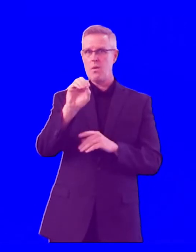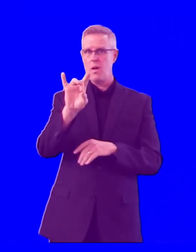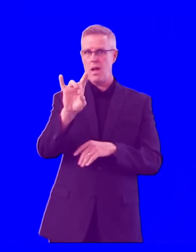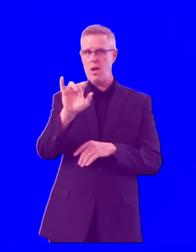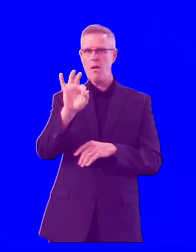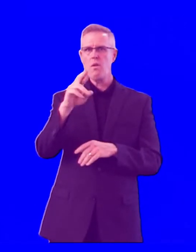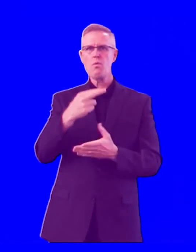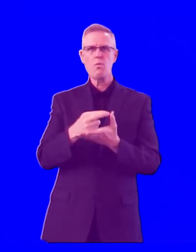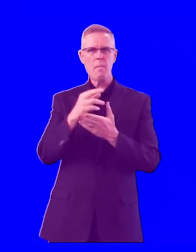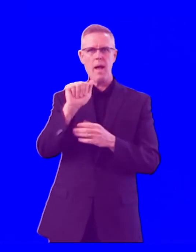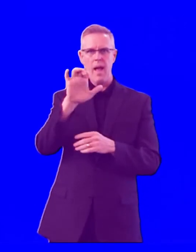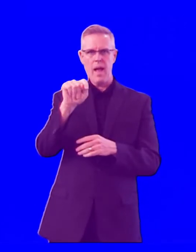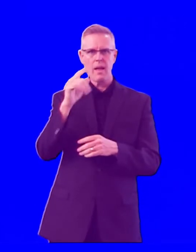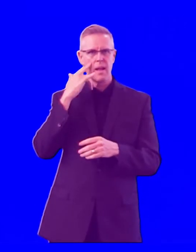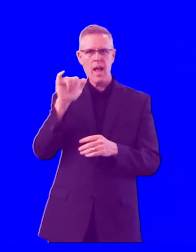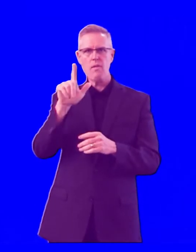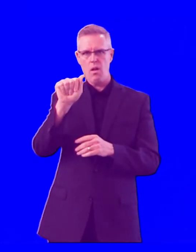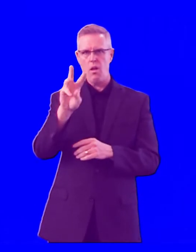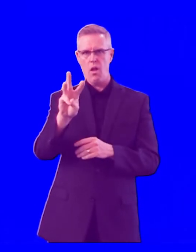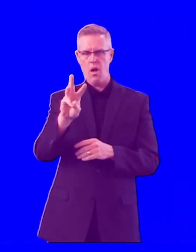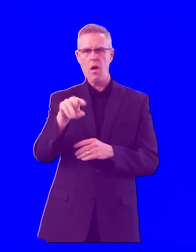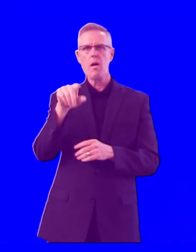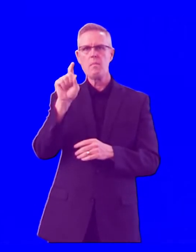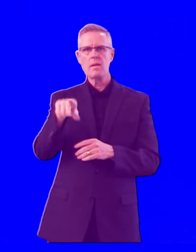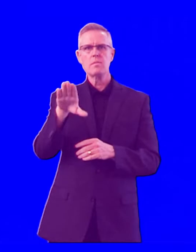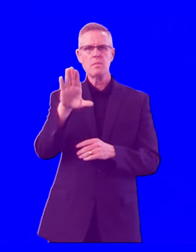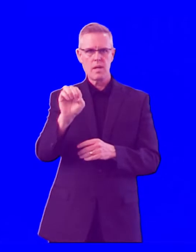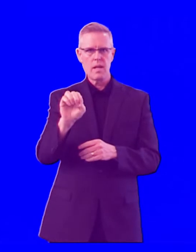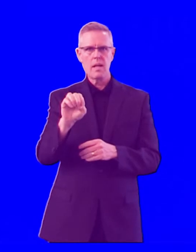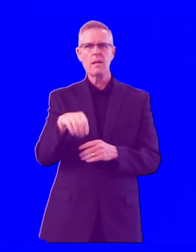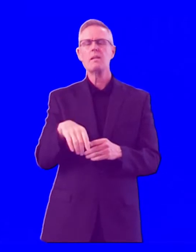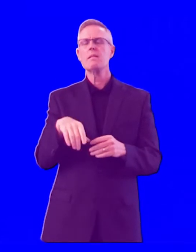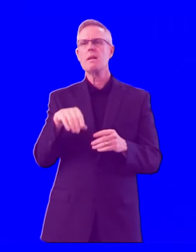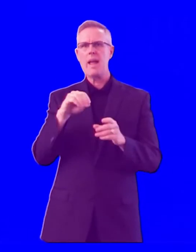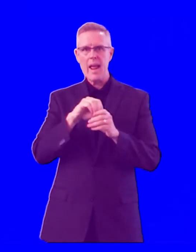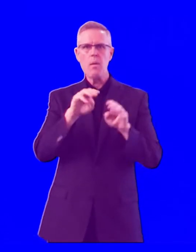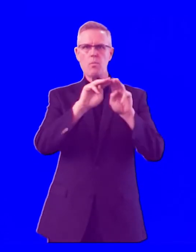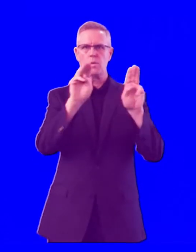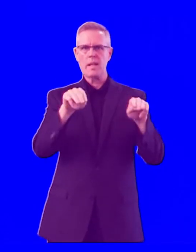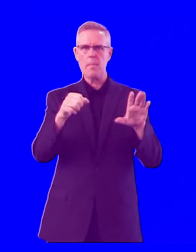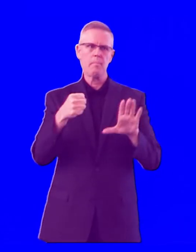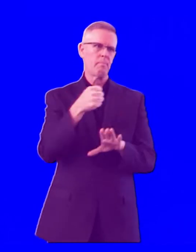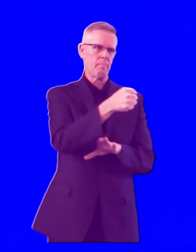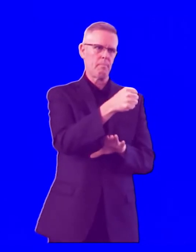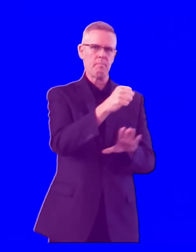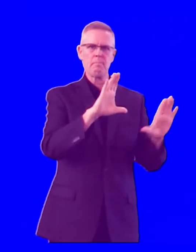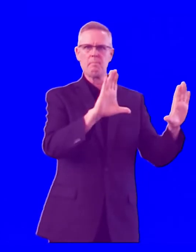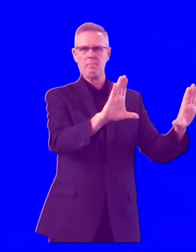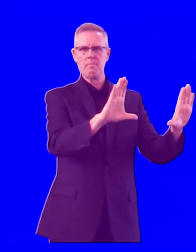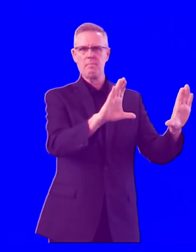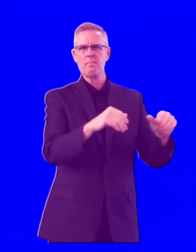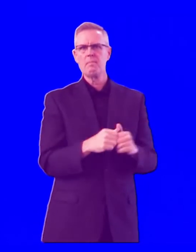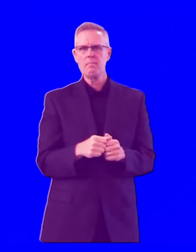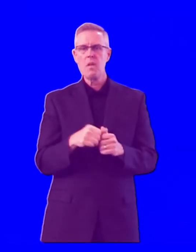508 of the Rehab Act, the California law, needs to be in a museum. It needs